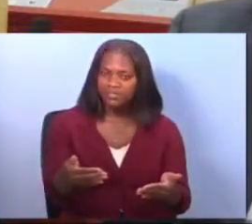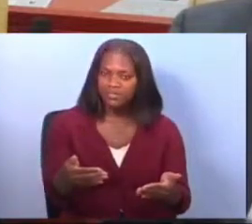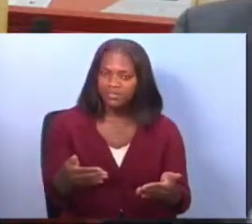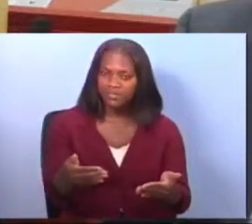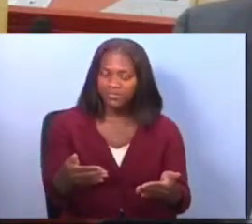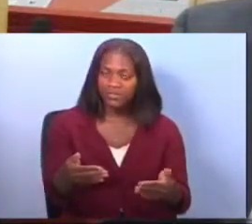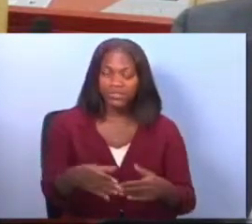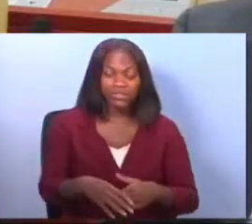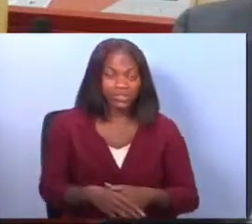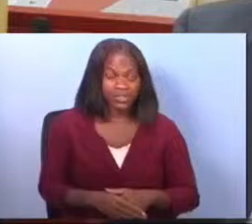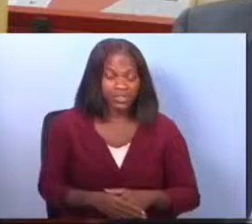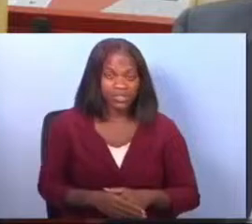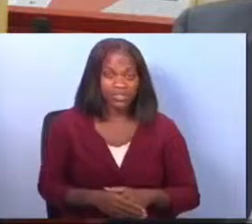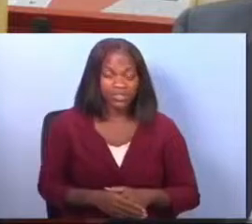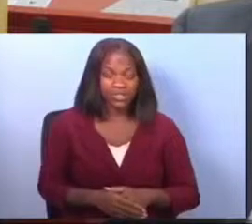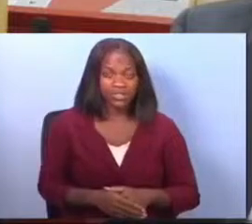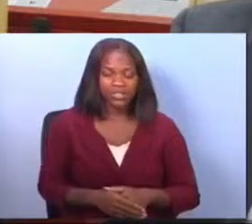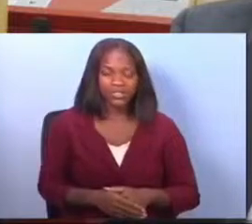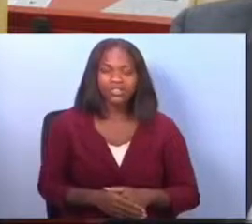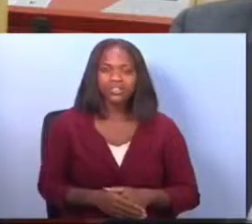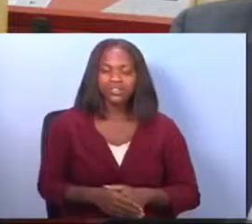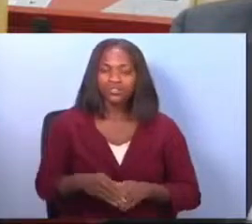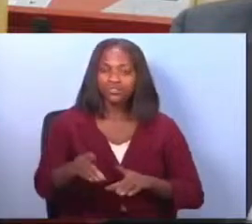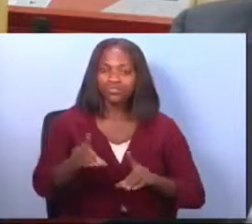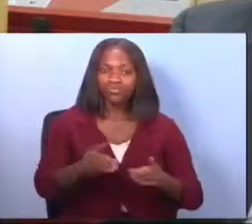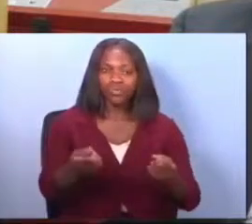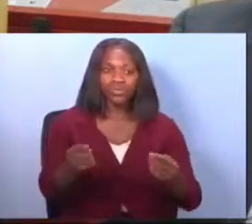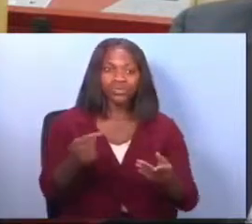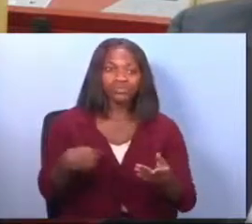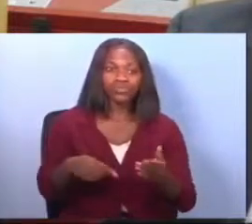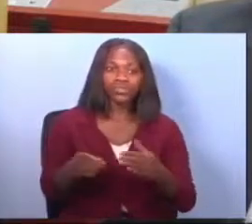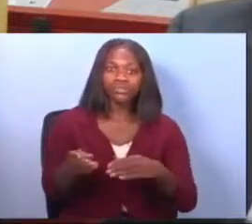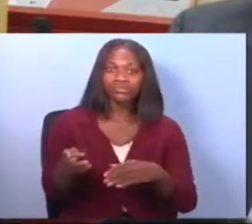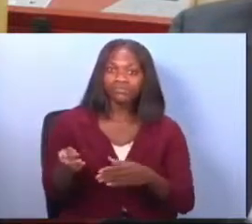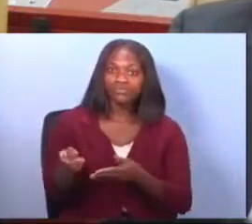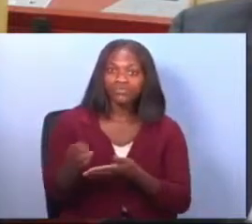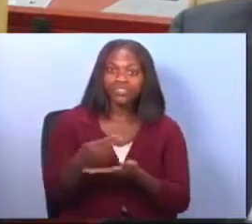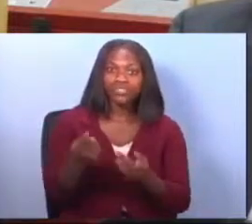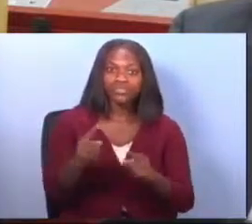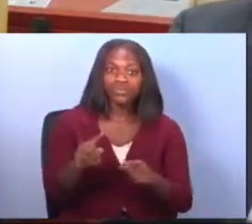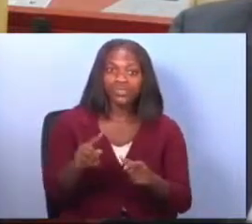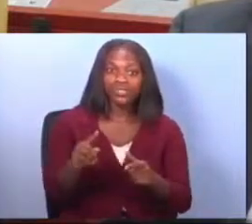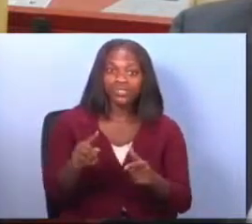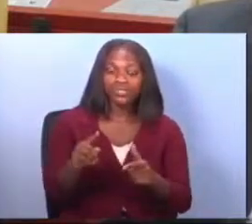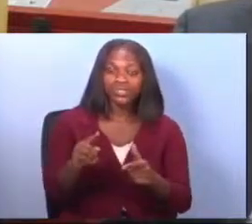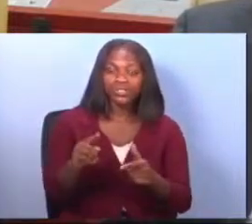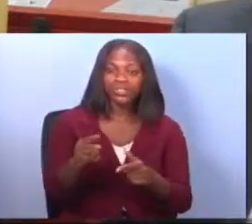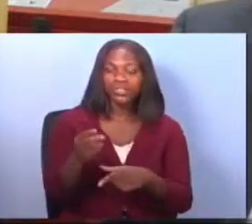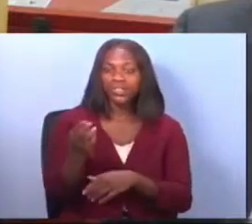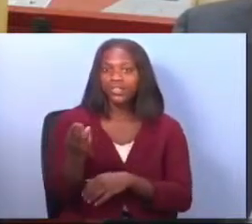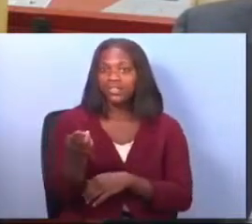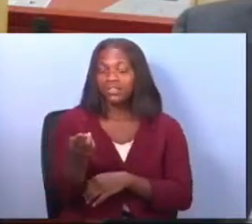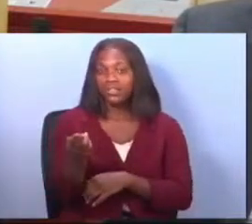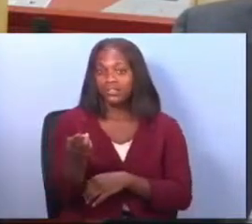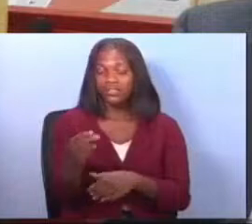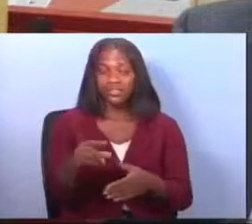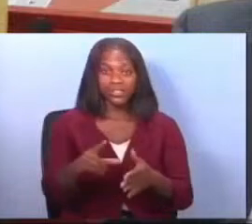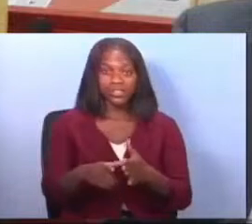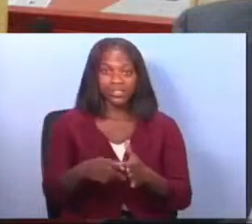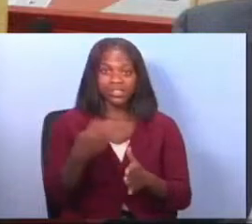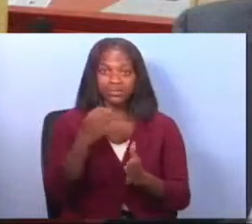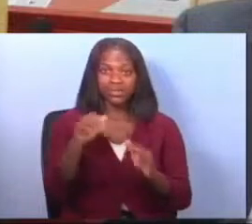when we return on a Thursday, then Mr. Speaker can bring